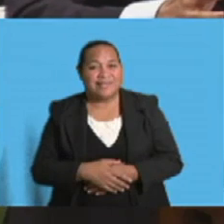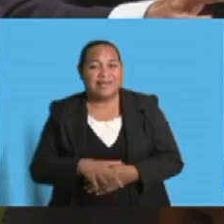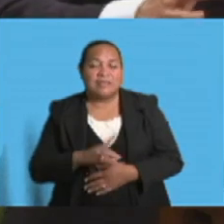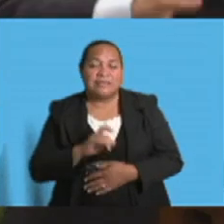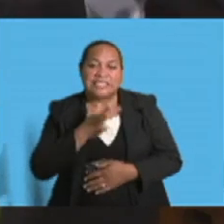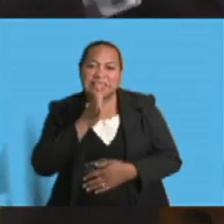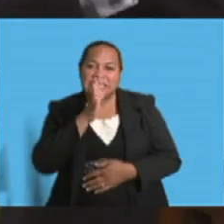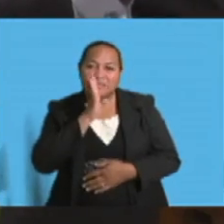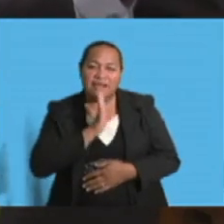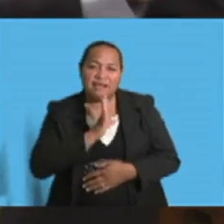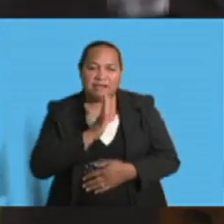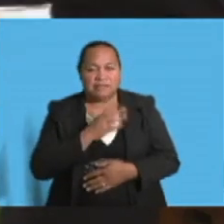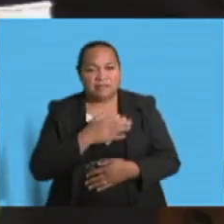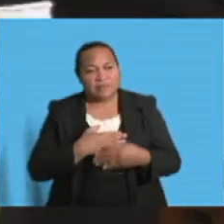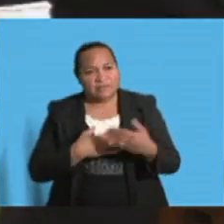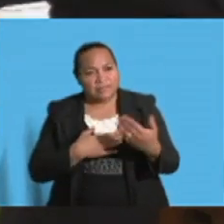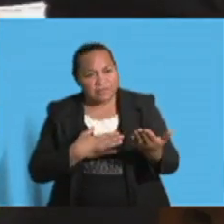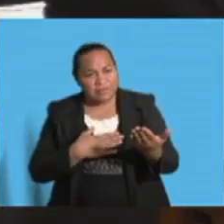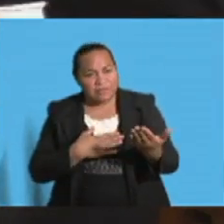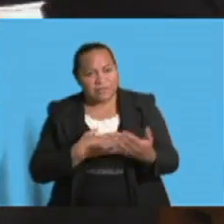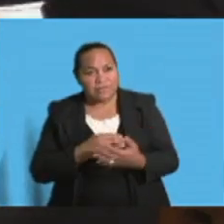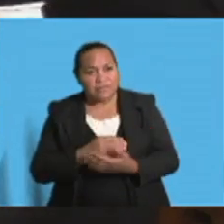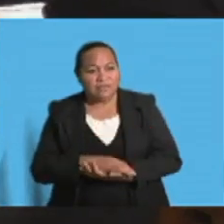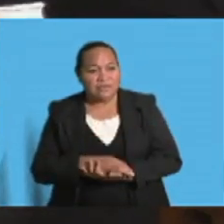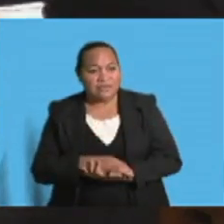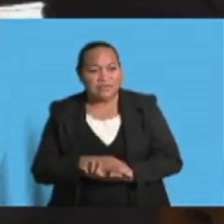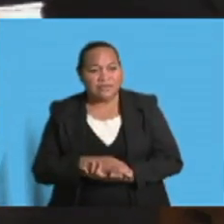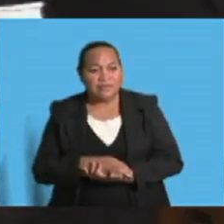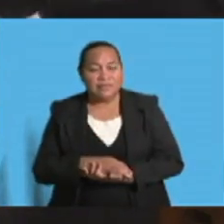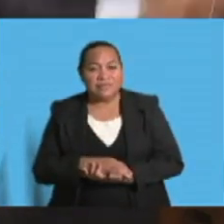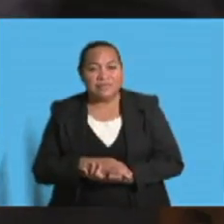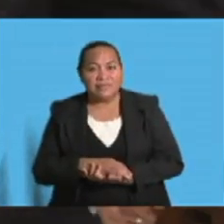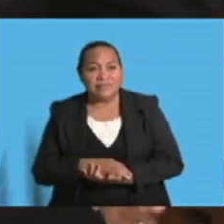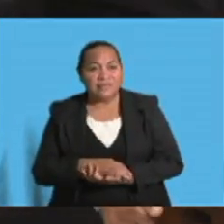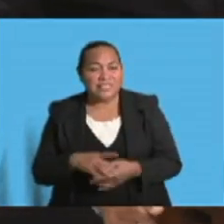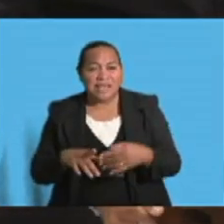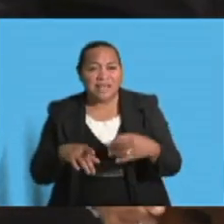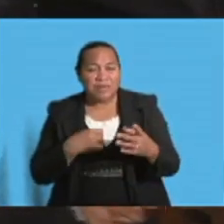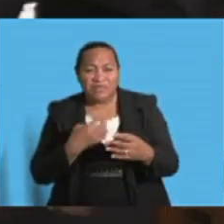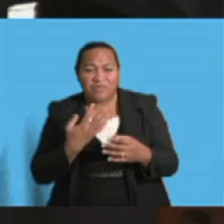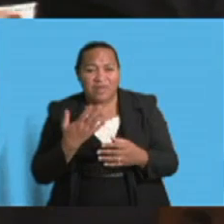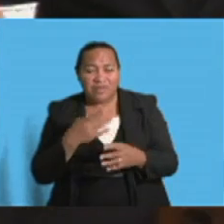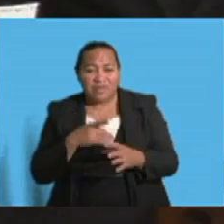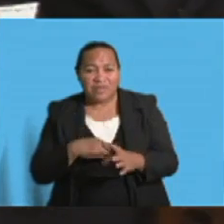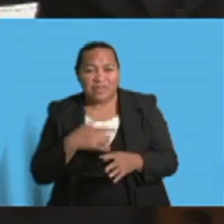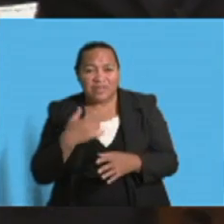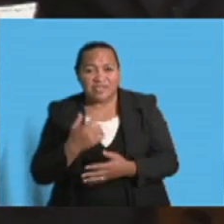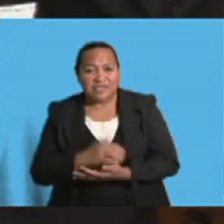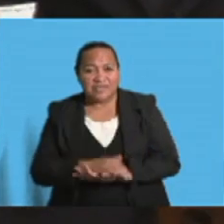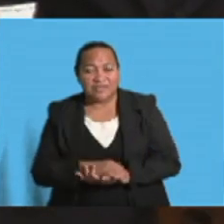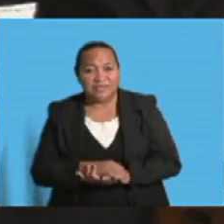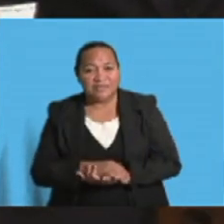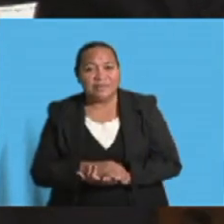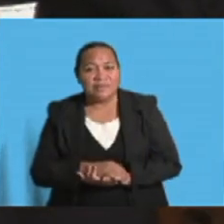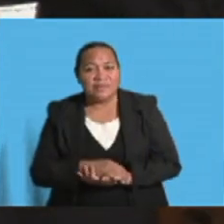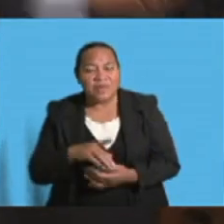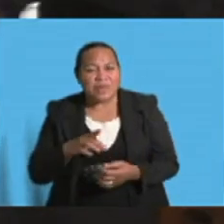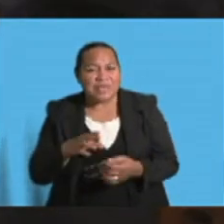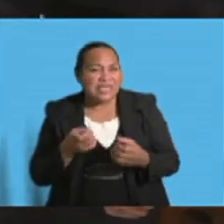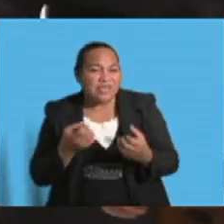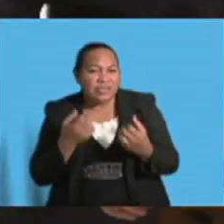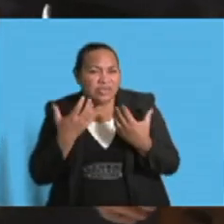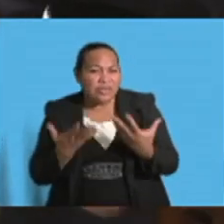unfortunately, they have been, please check the hands up. Madam Speaker, they've been bereft of ideas, bereft of display of intellectual